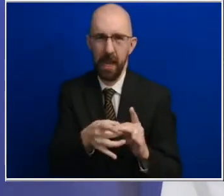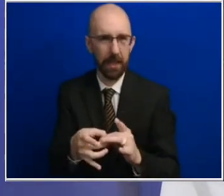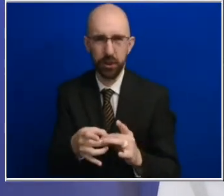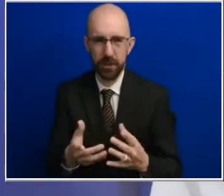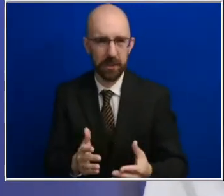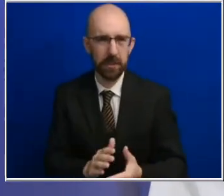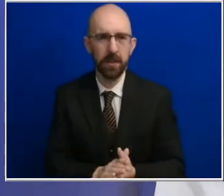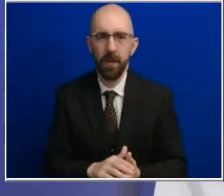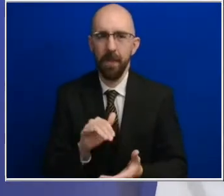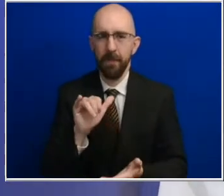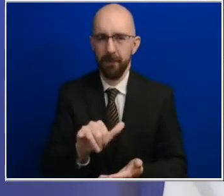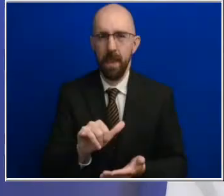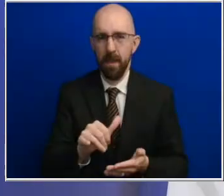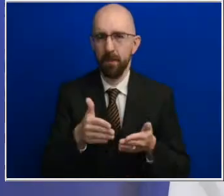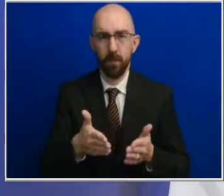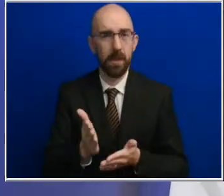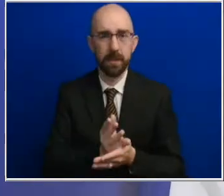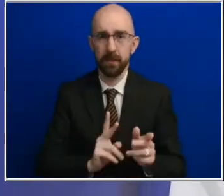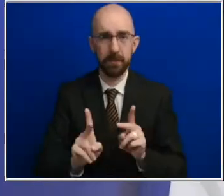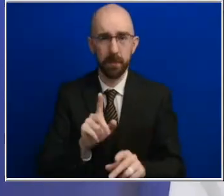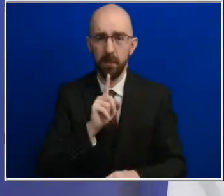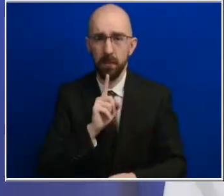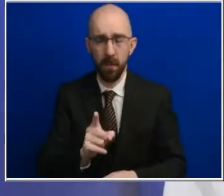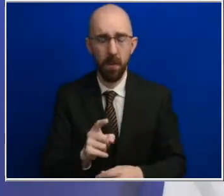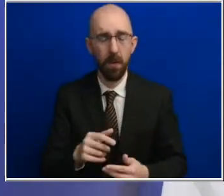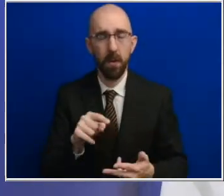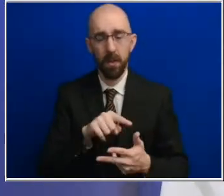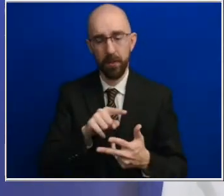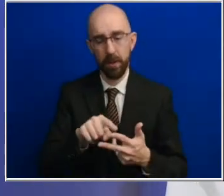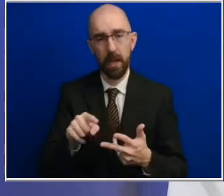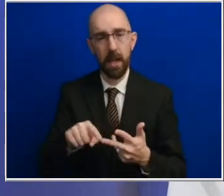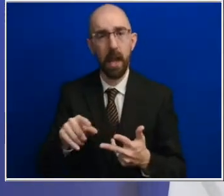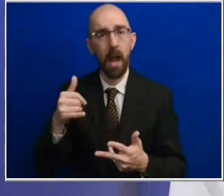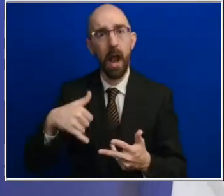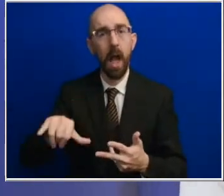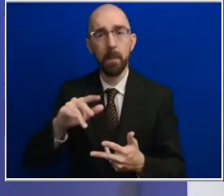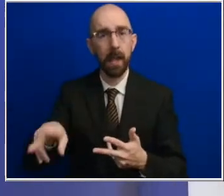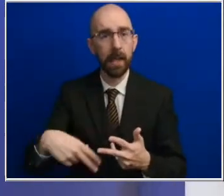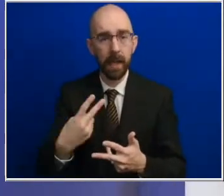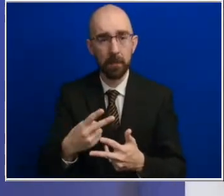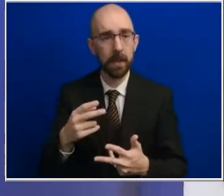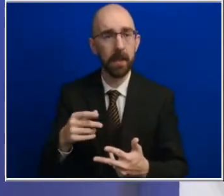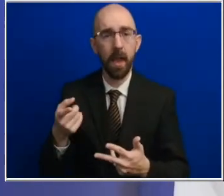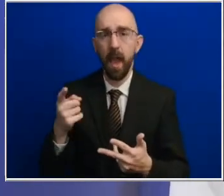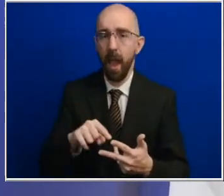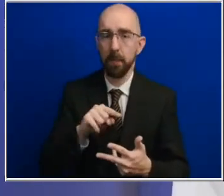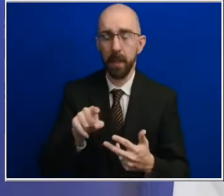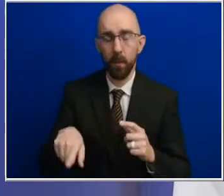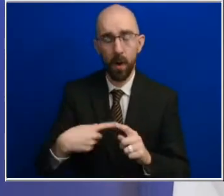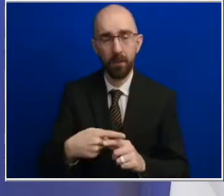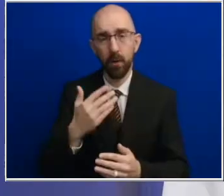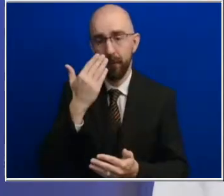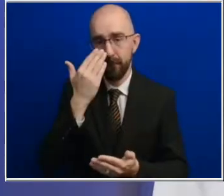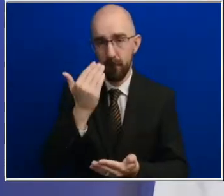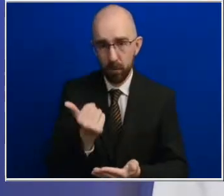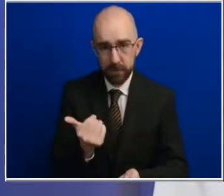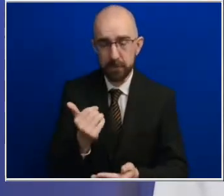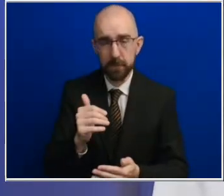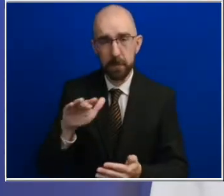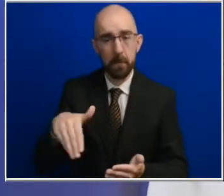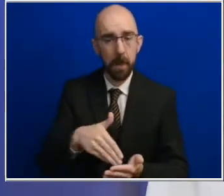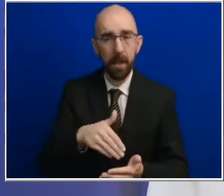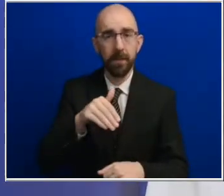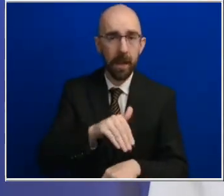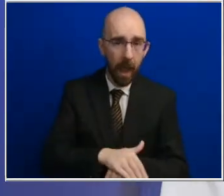way some people's are. The three most common types of epilepsy either happen like right when you fall asleep, kind of in the middle of the night, or right when you wake